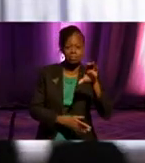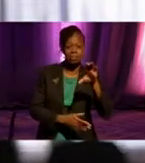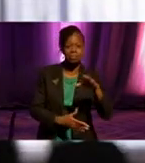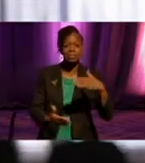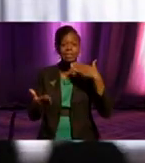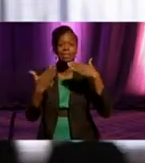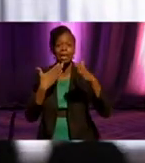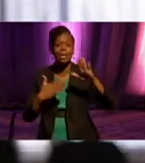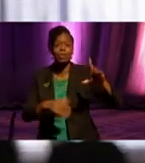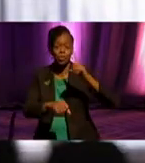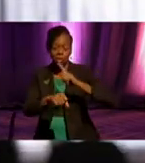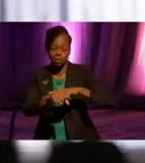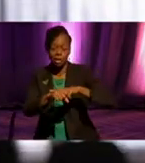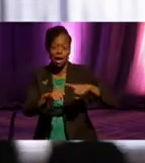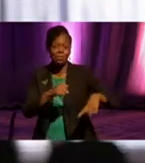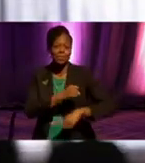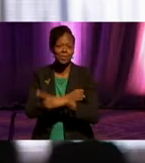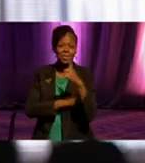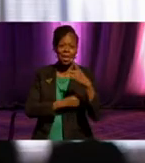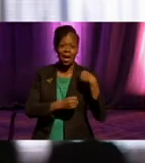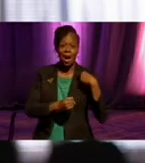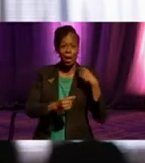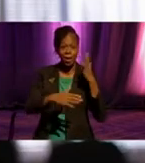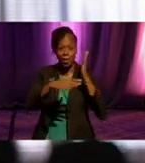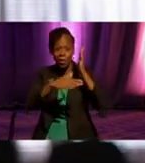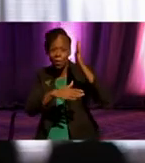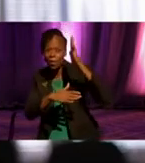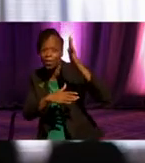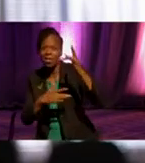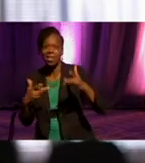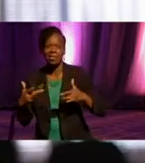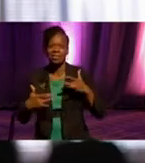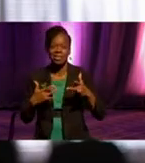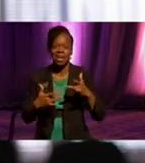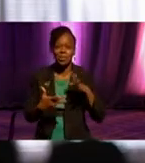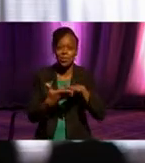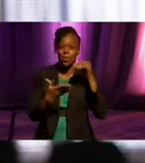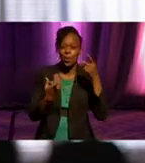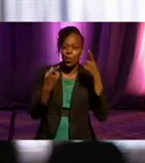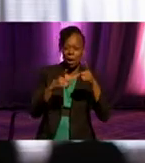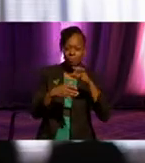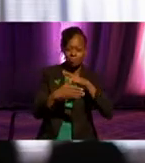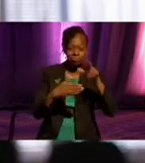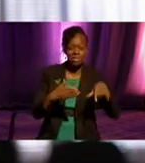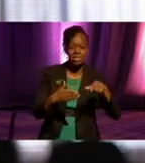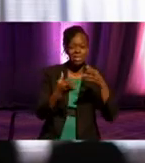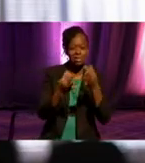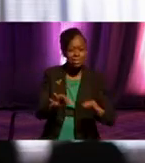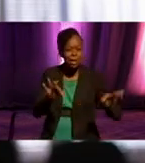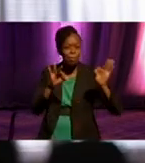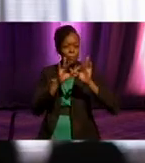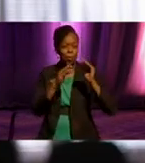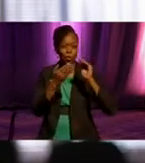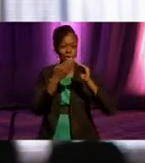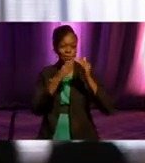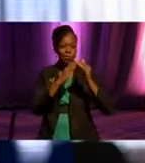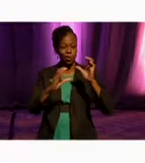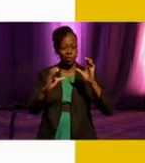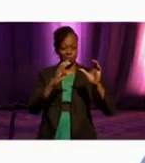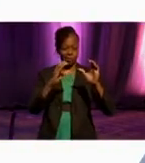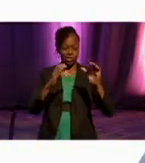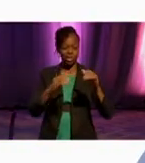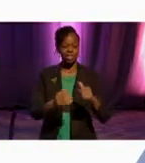time today, and I look forward to the insights and solutions that emerge as part of this very critical community